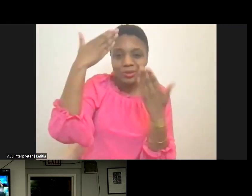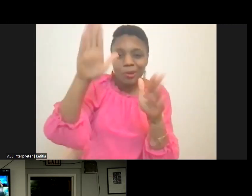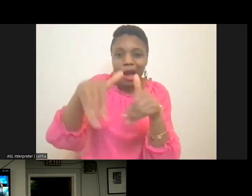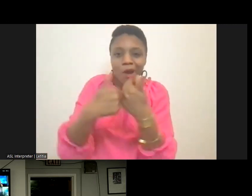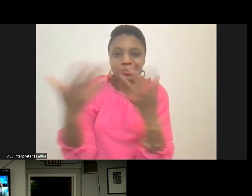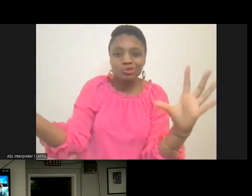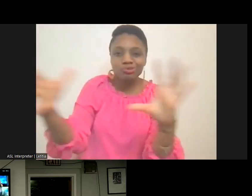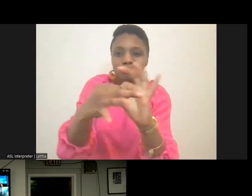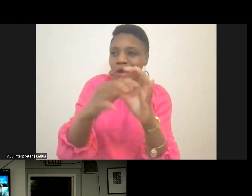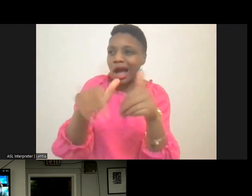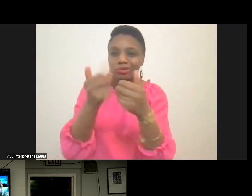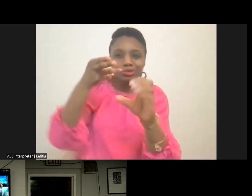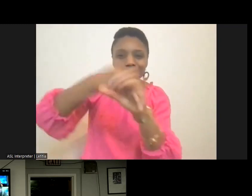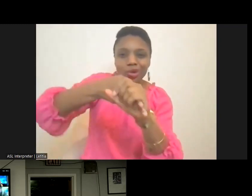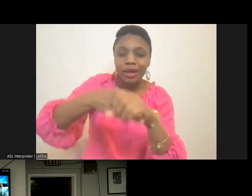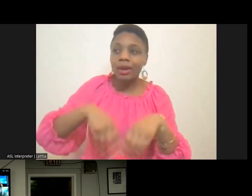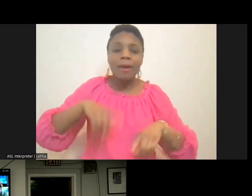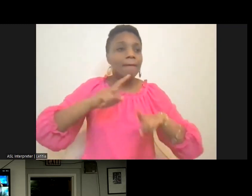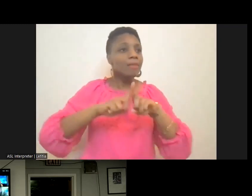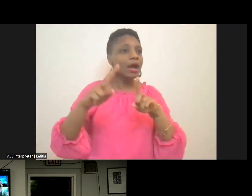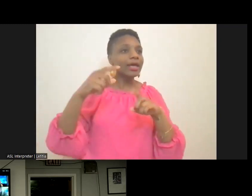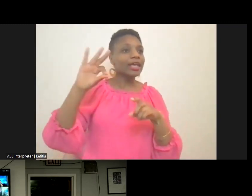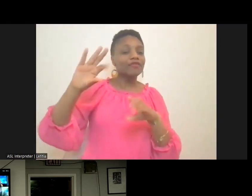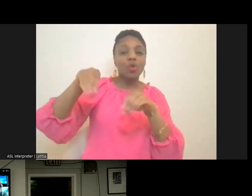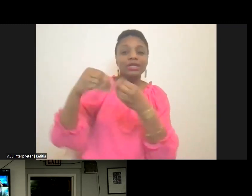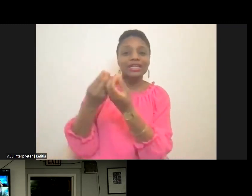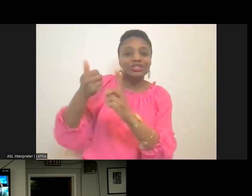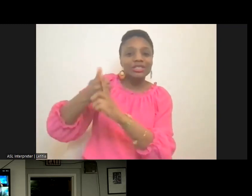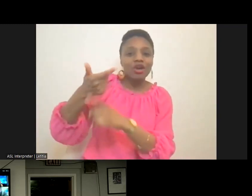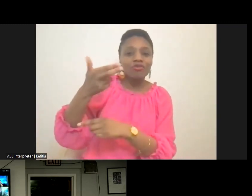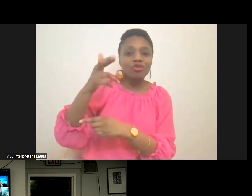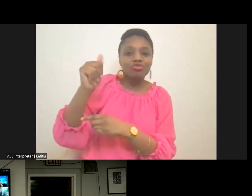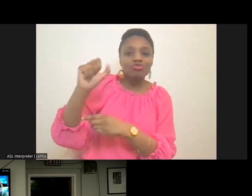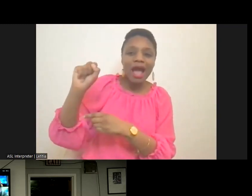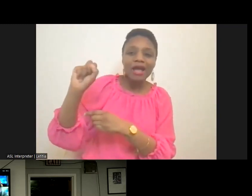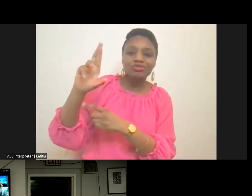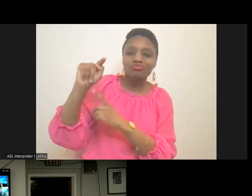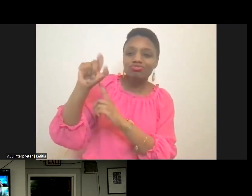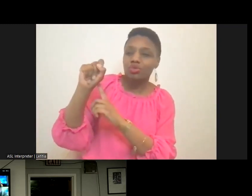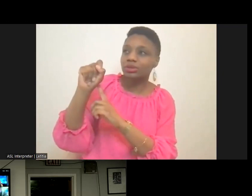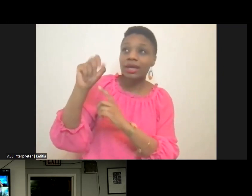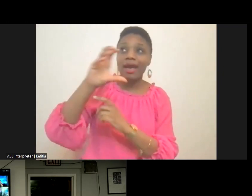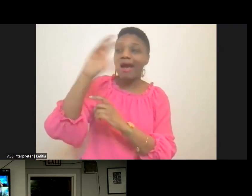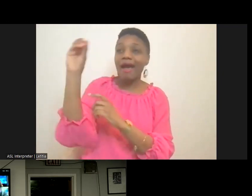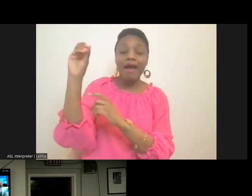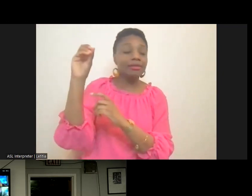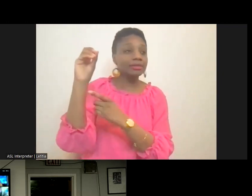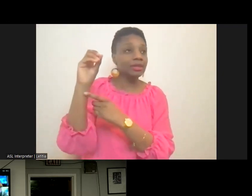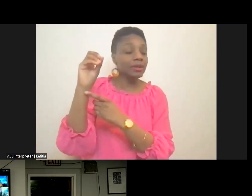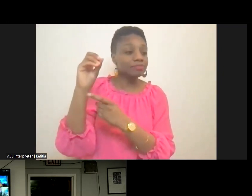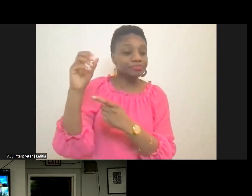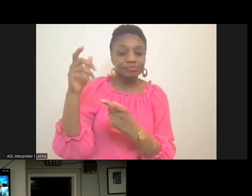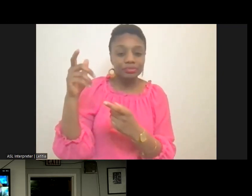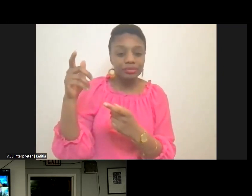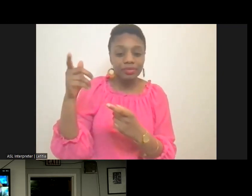as someone from a grassroots organization who does turn out for information sessions all the time, a